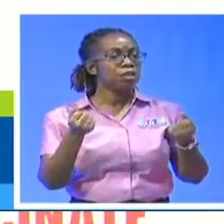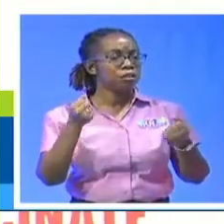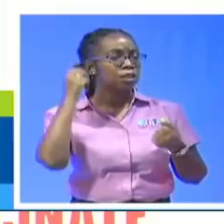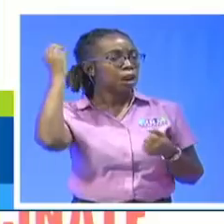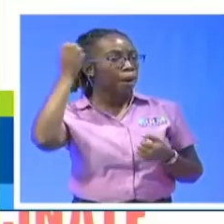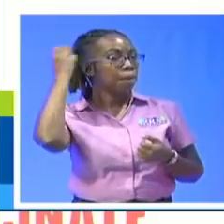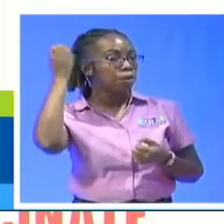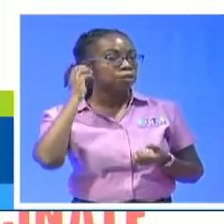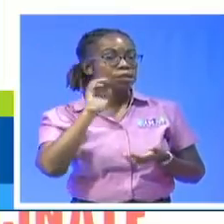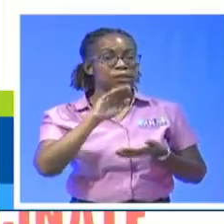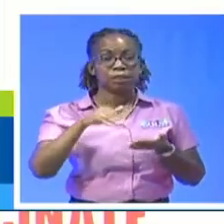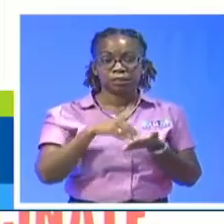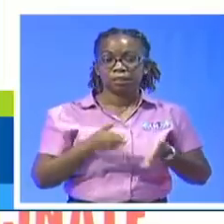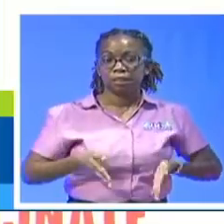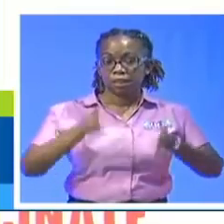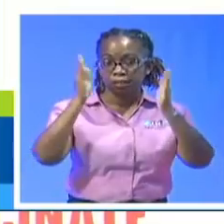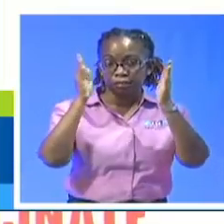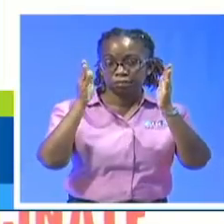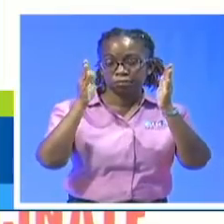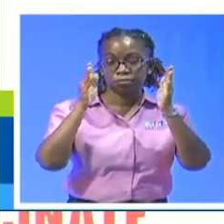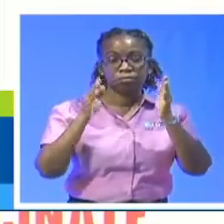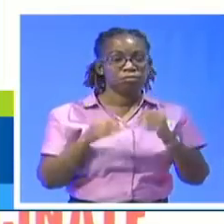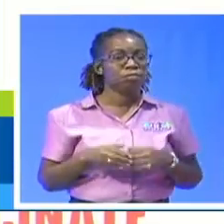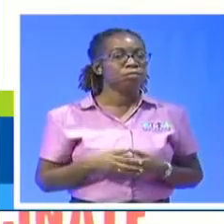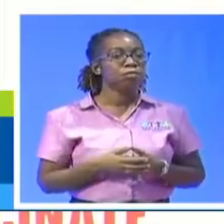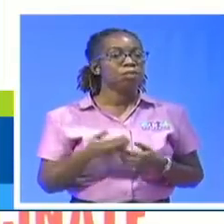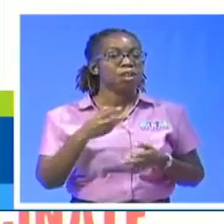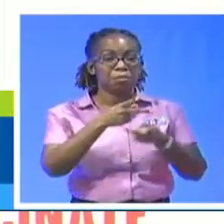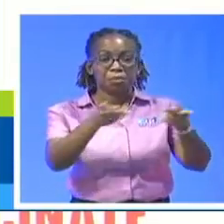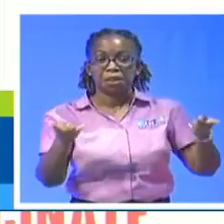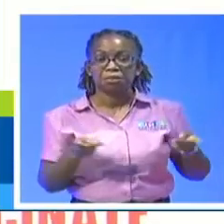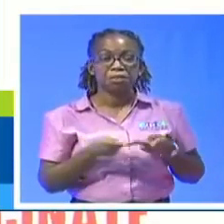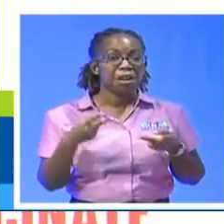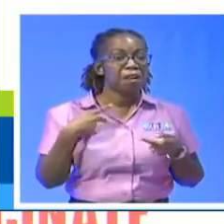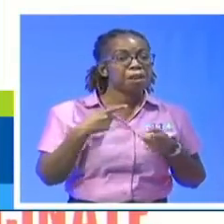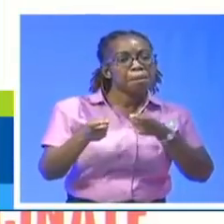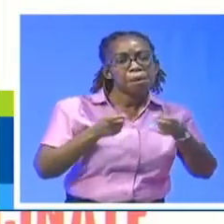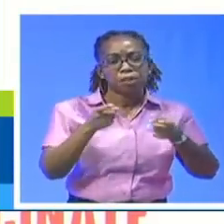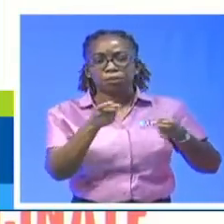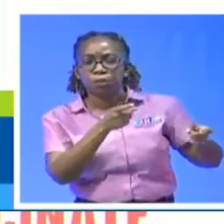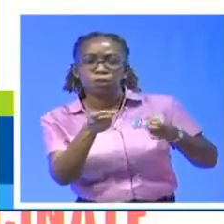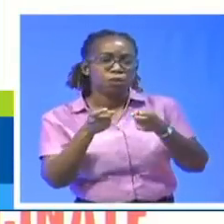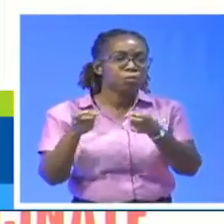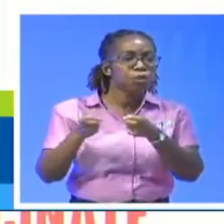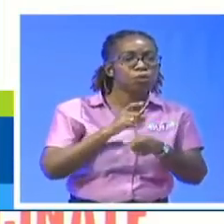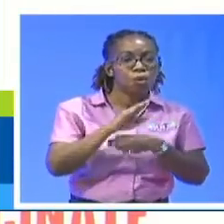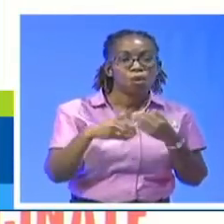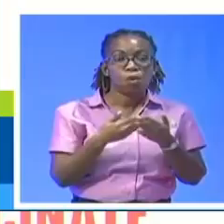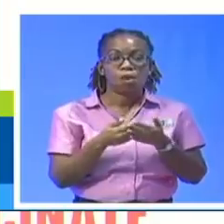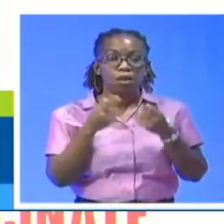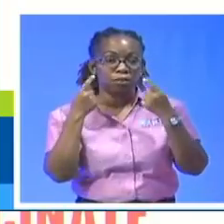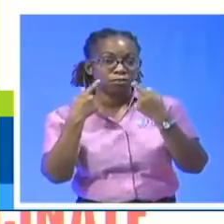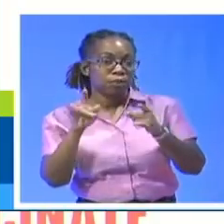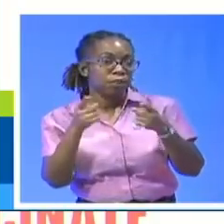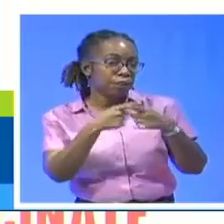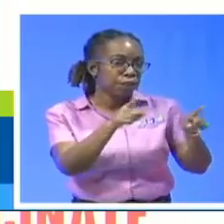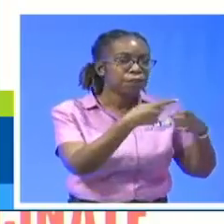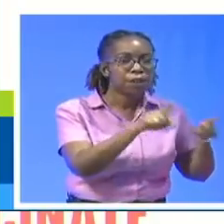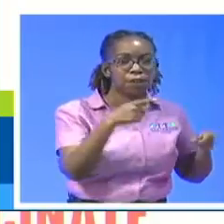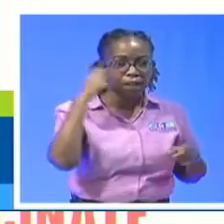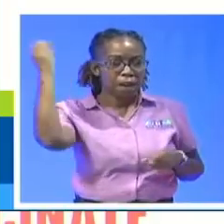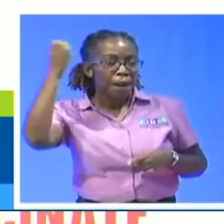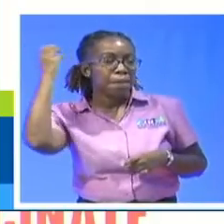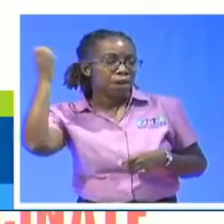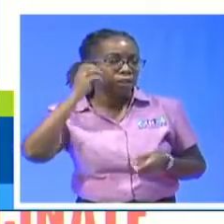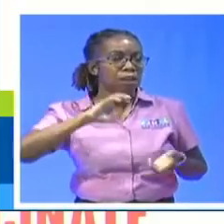a centralized location which facilitates the coordination of health-related responses to emergencies and disasters.